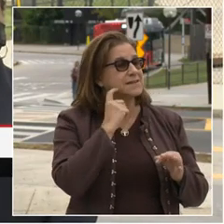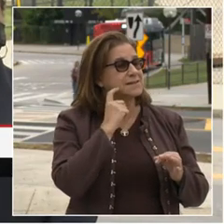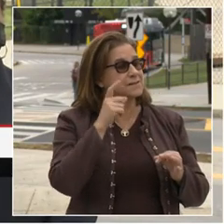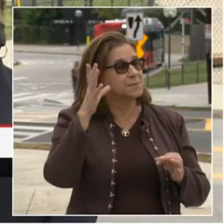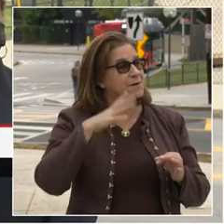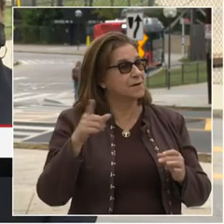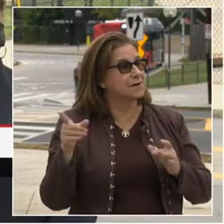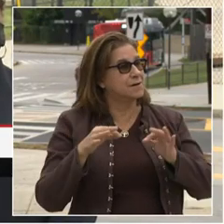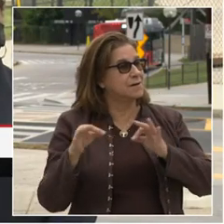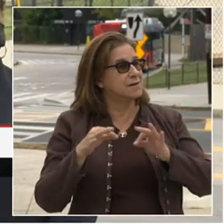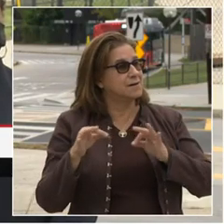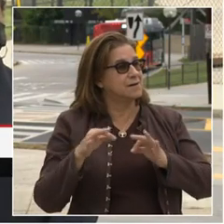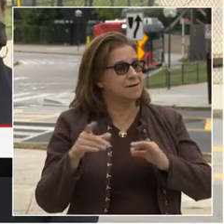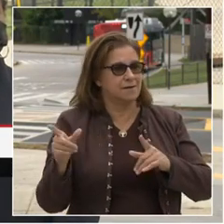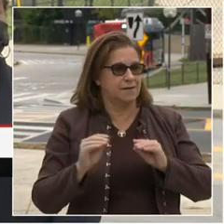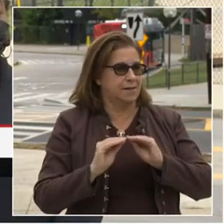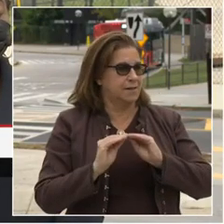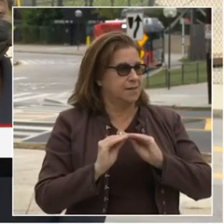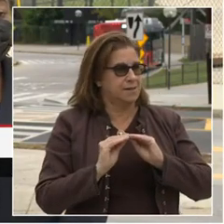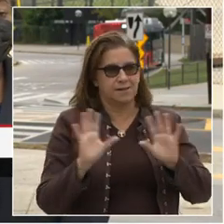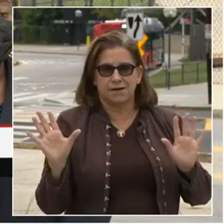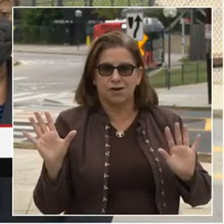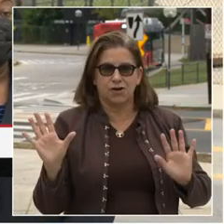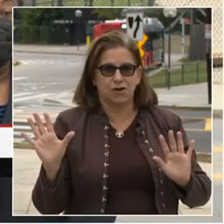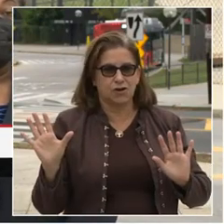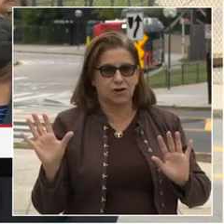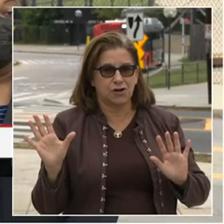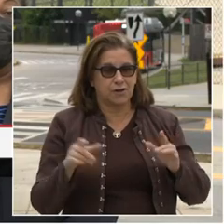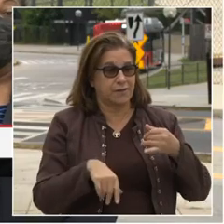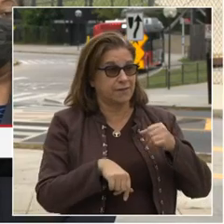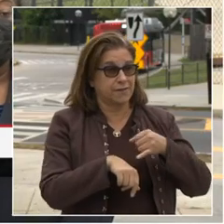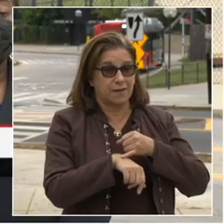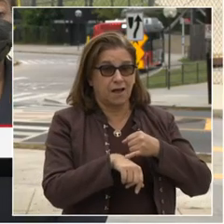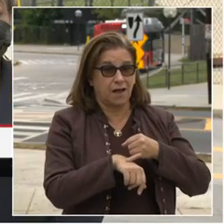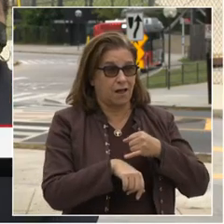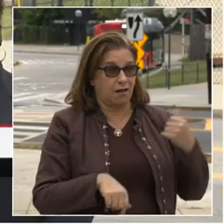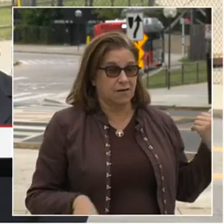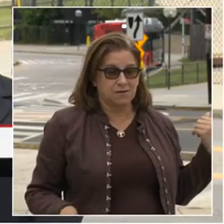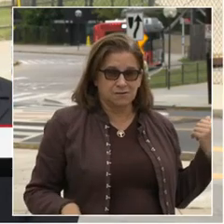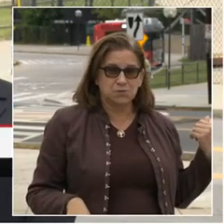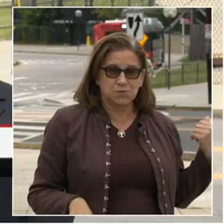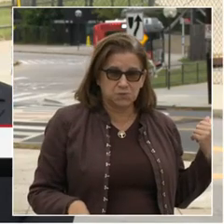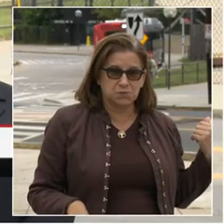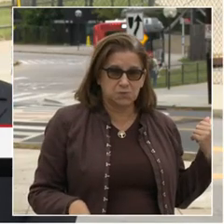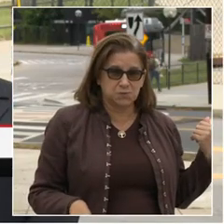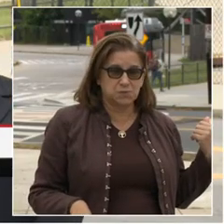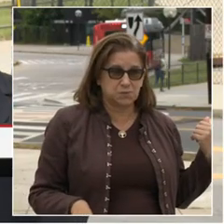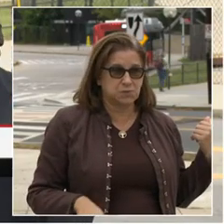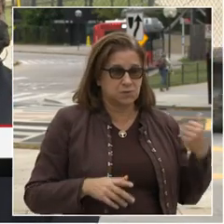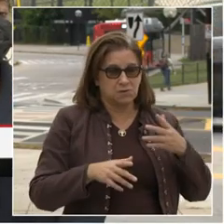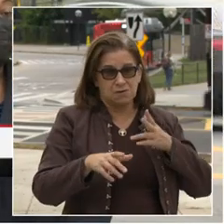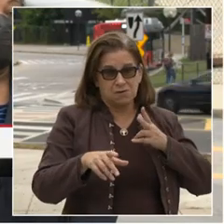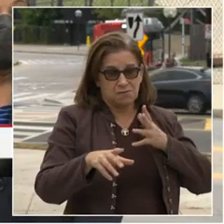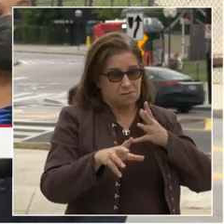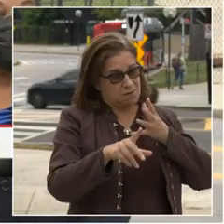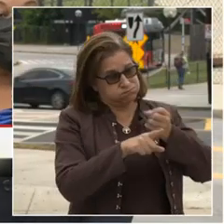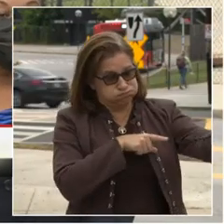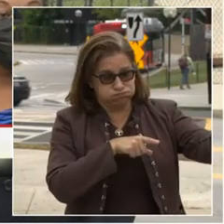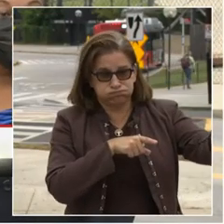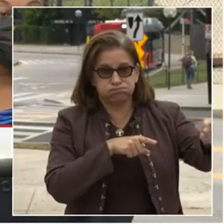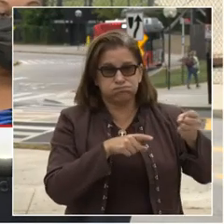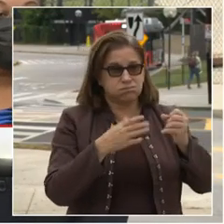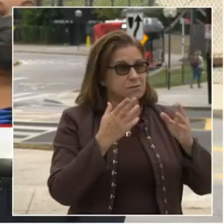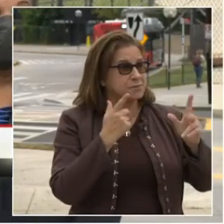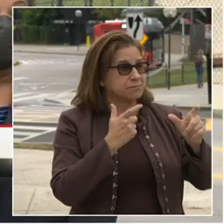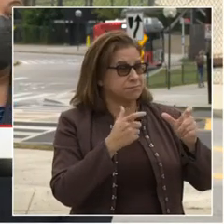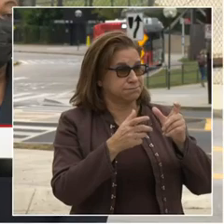measures on Sheriff Road. It's just the islands. So when people come flying down Sheriff Road, they're launching into people's homes. We've already had over